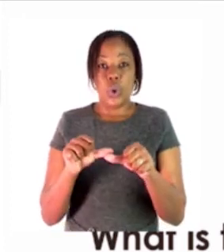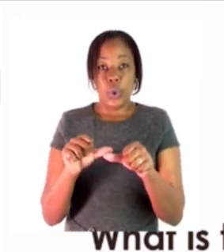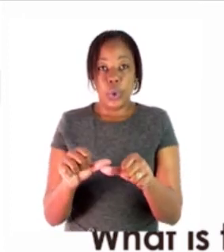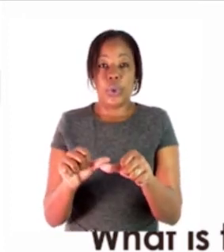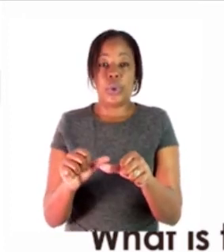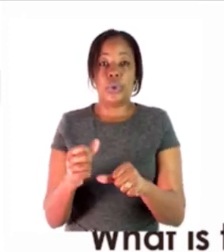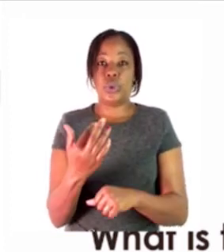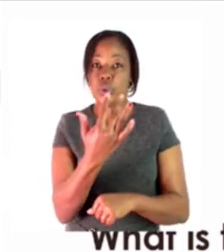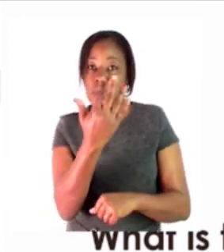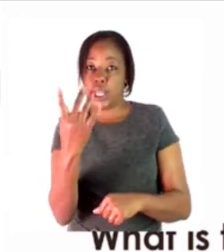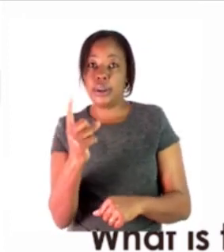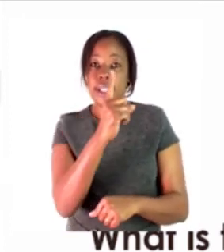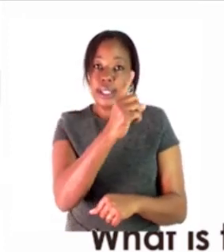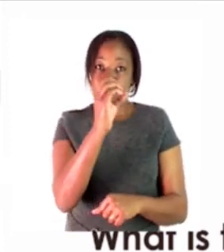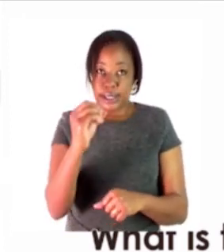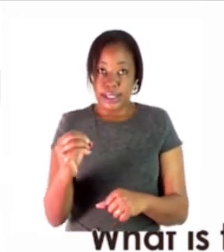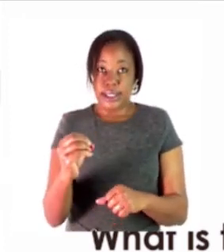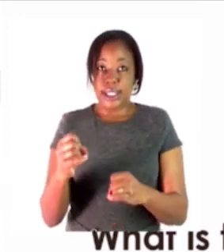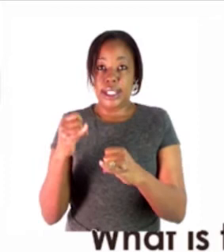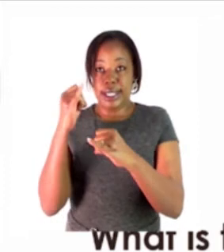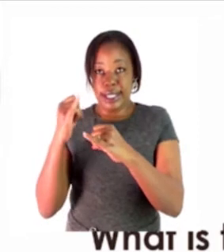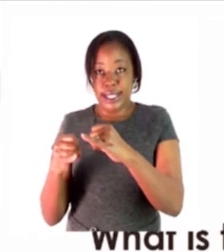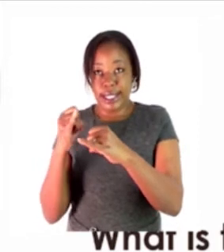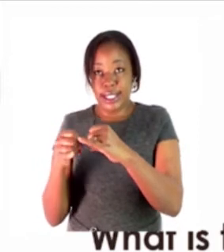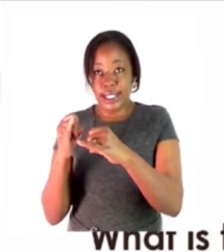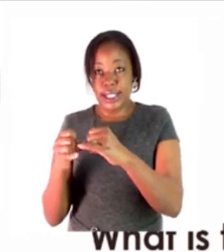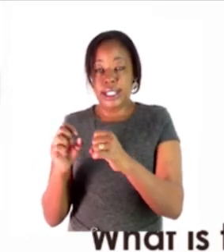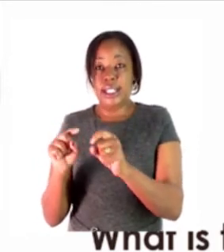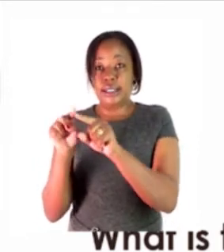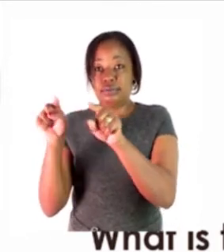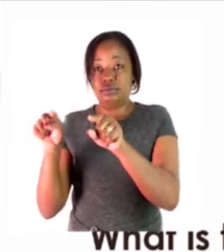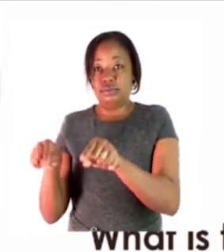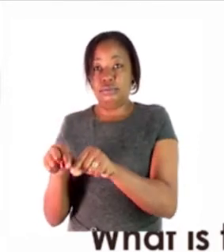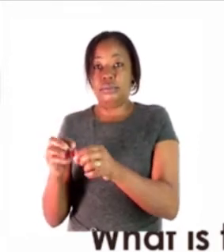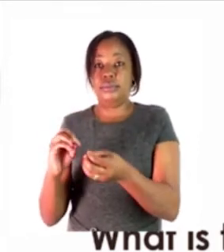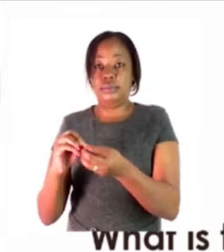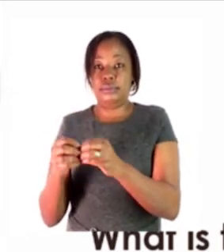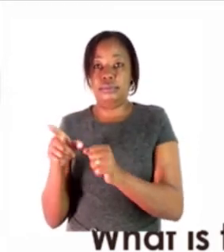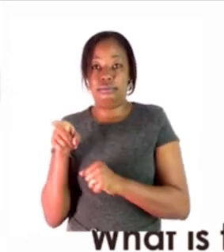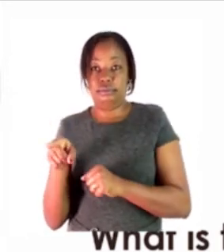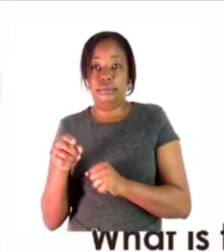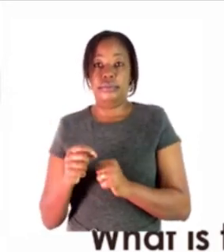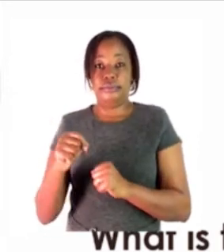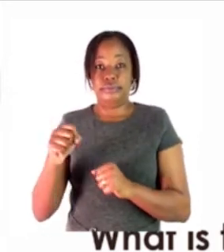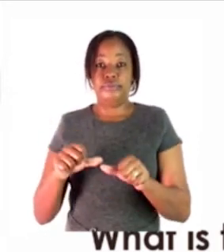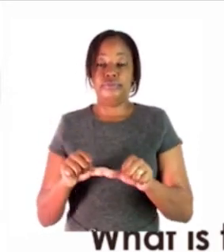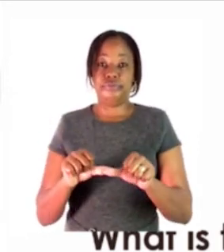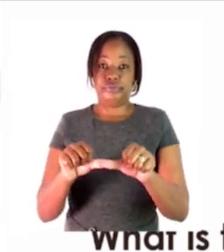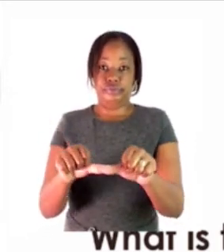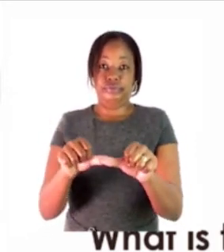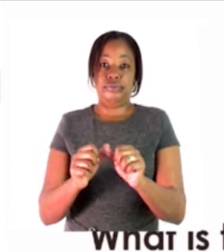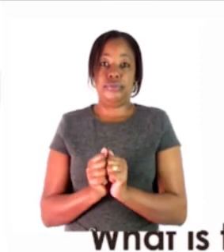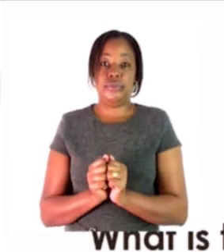you to know which number then is supposed to be in that box, which is indicated with the arrow. So continue counting in 10.